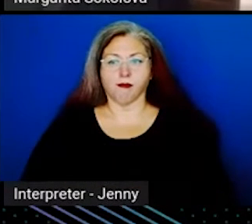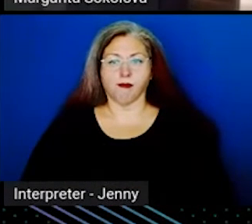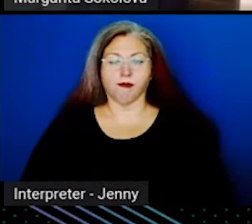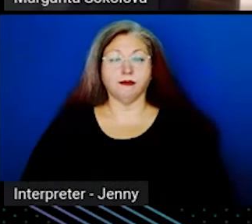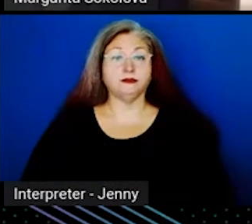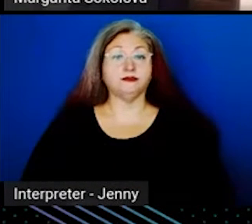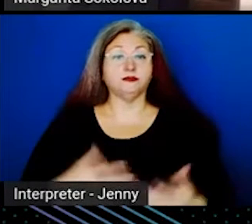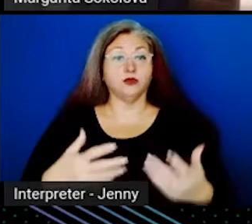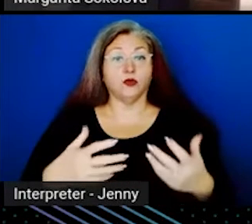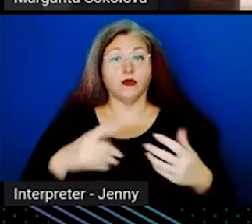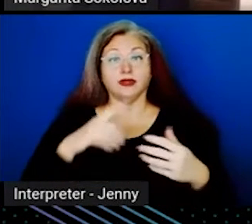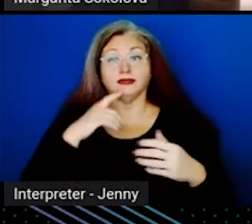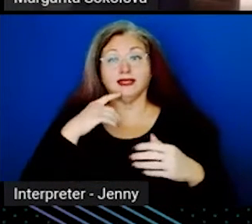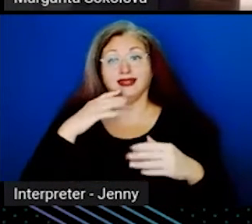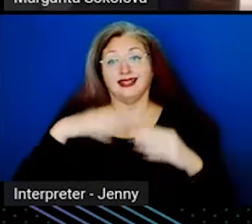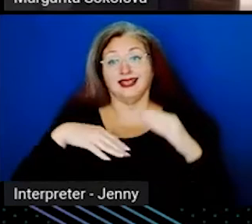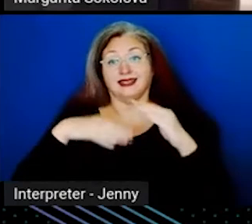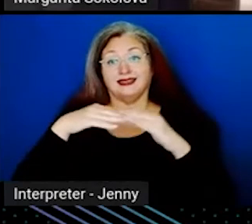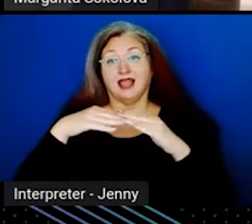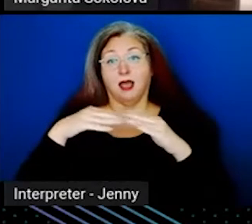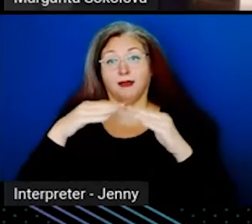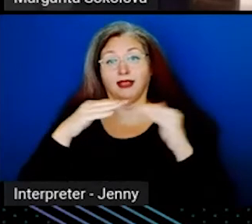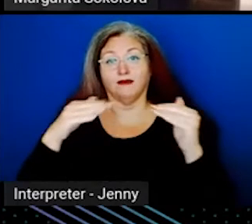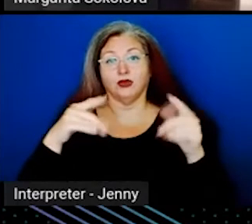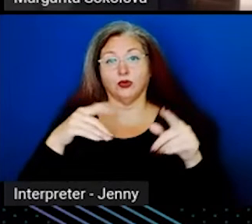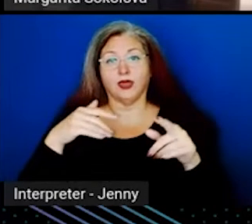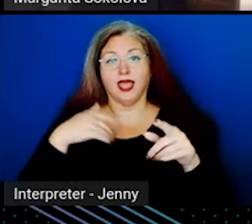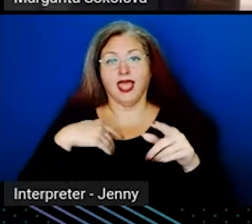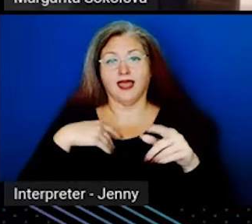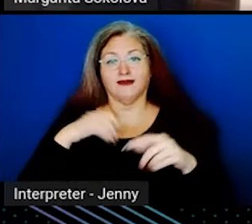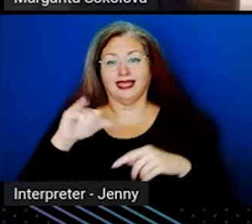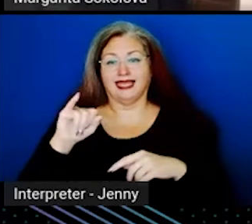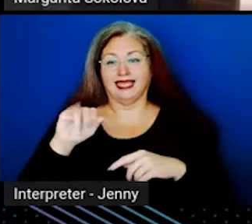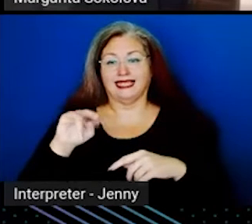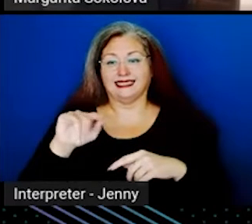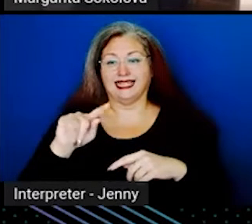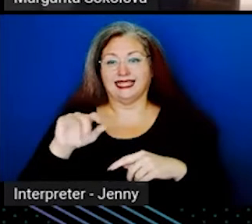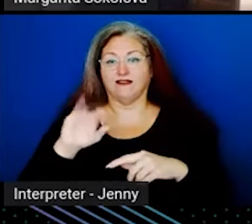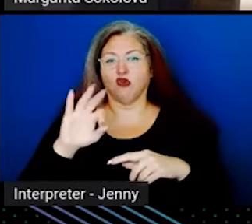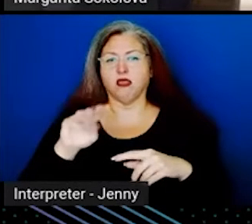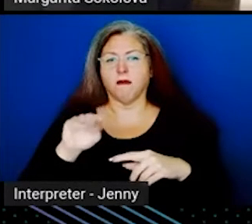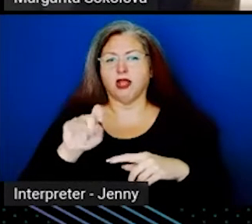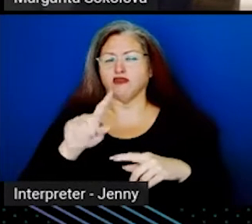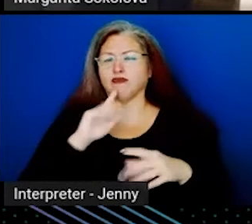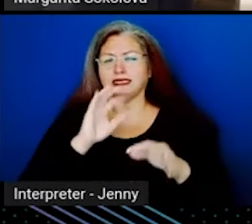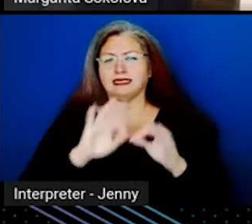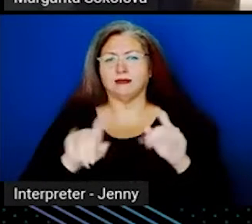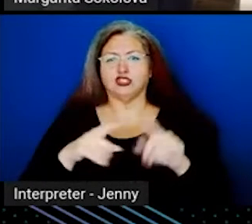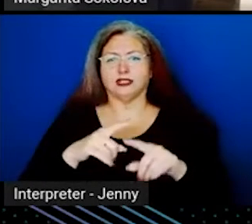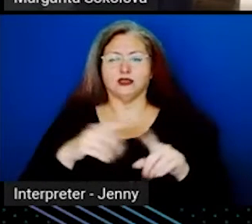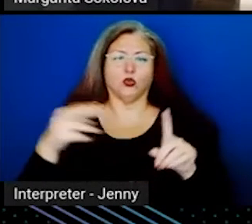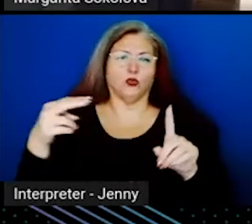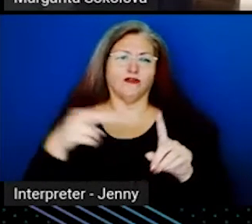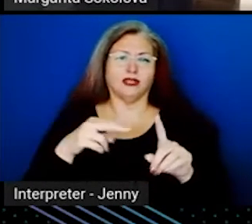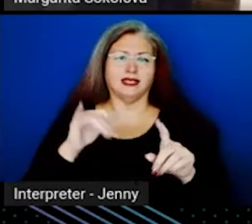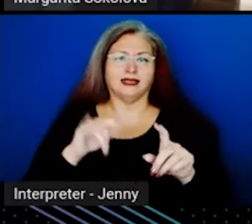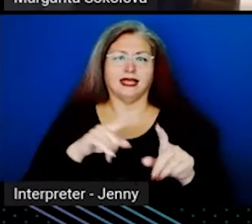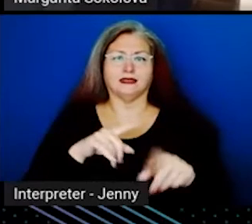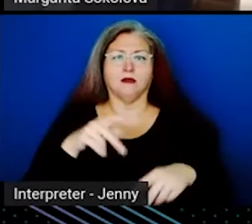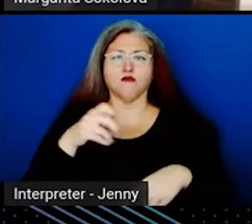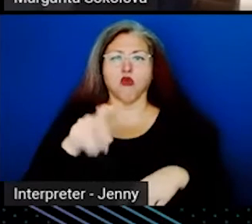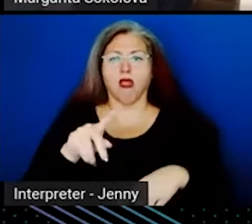So at the top level, I have an instantiation of that module, and it's pretty simple. It's just referencing that is prod environment